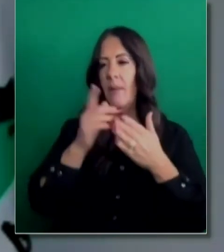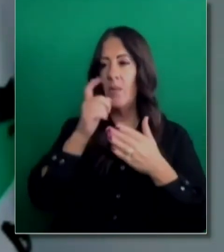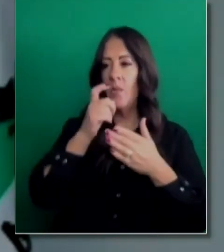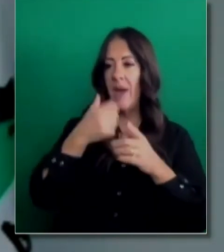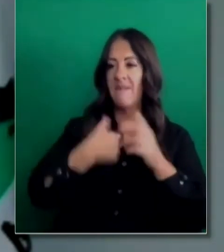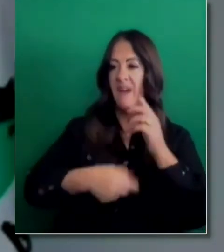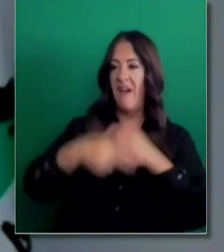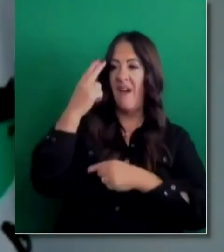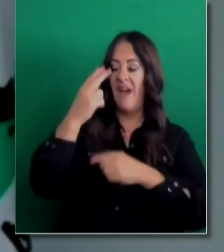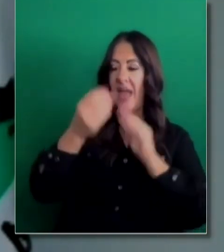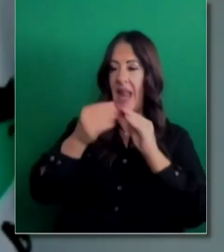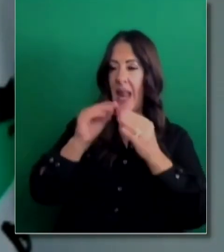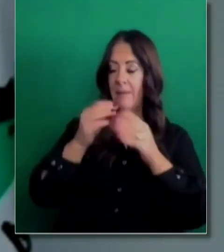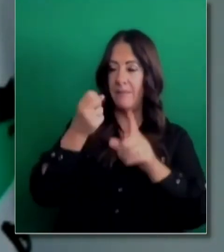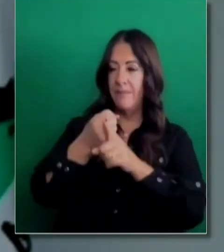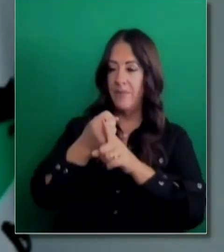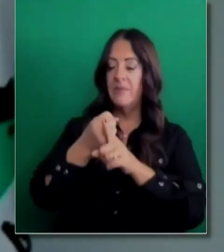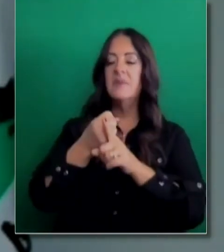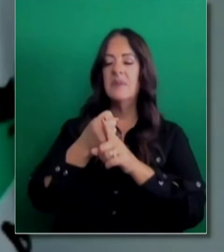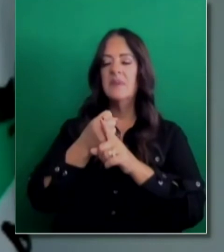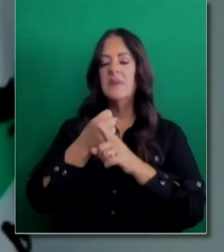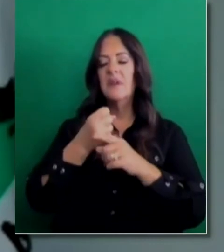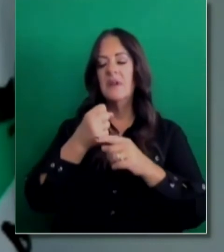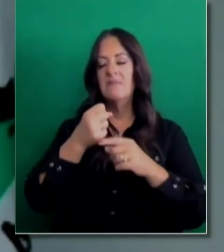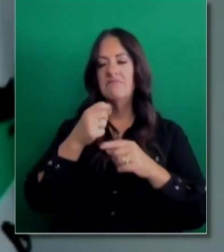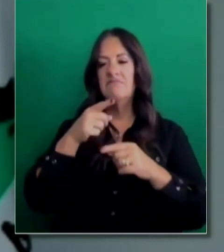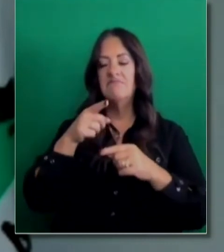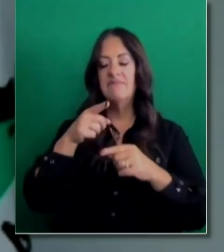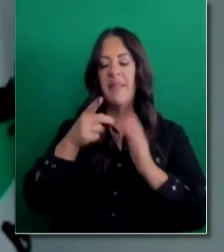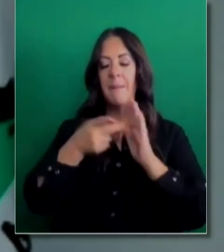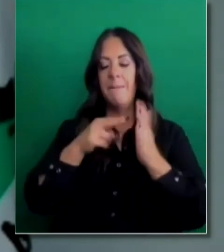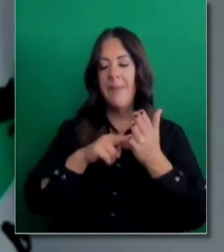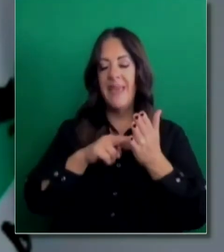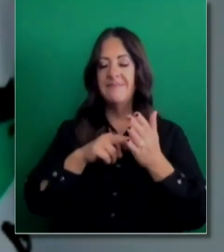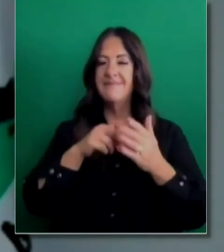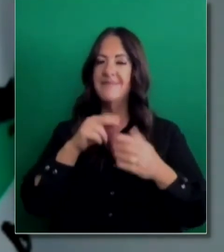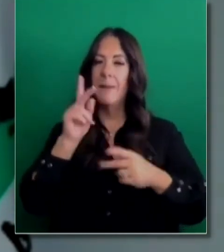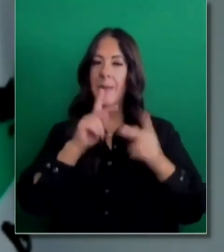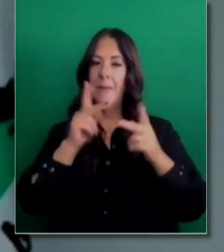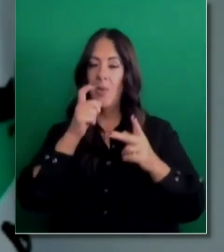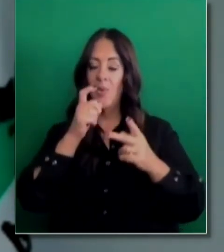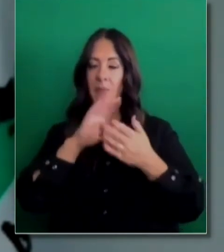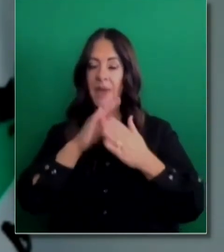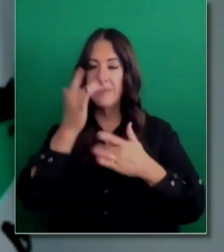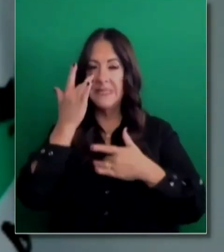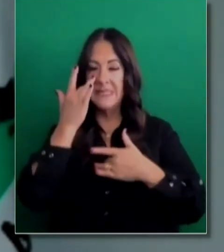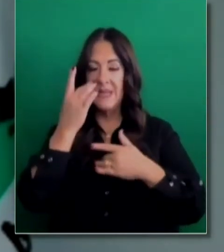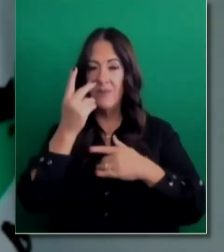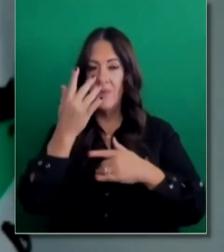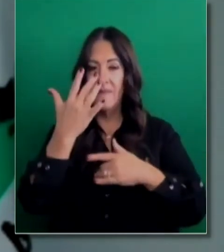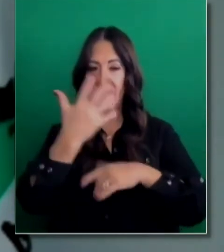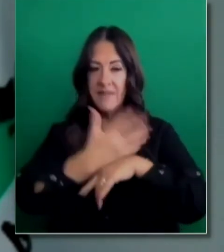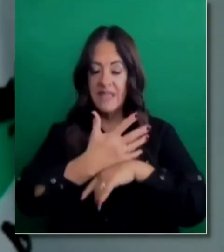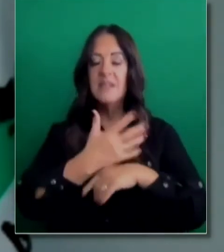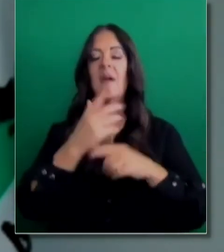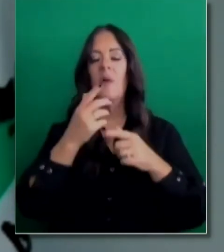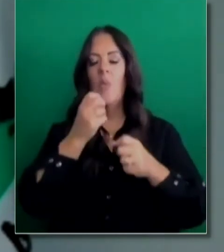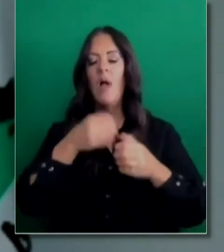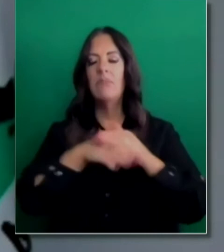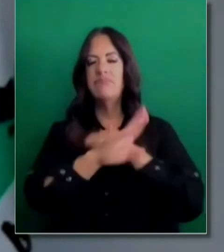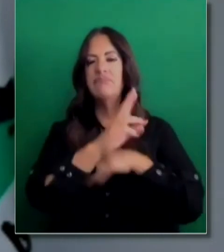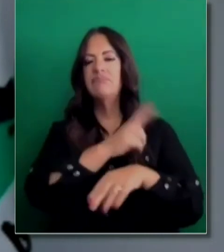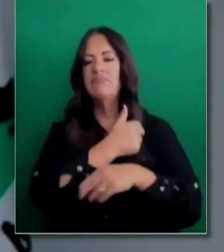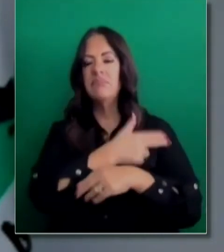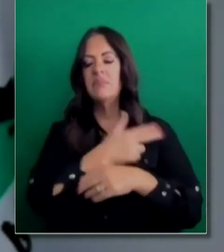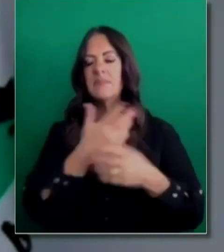hospital, 5-10 days from now. So I don't want to think that we're out of the woods in any